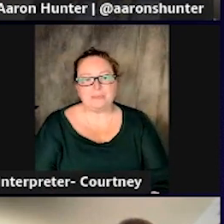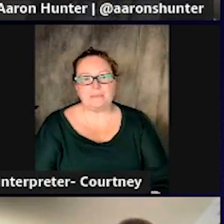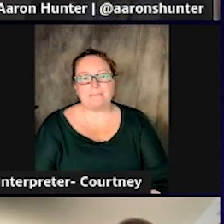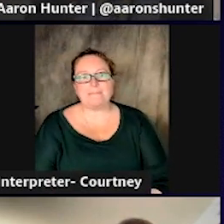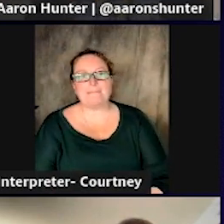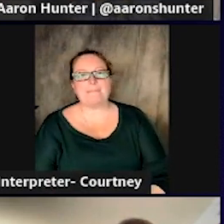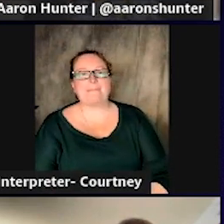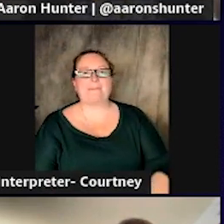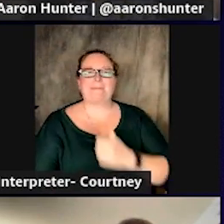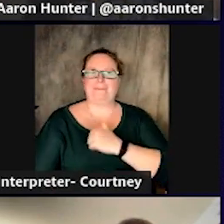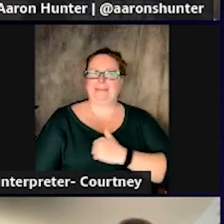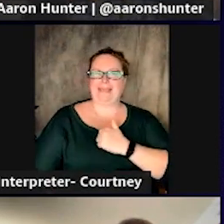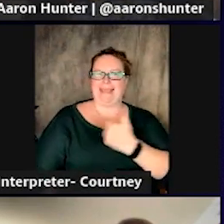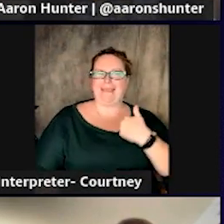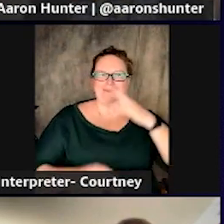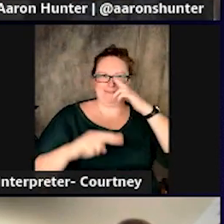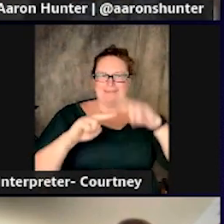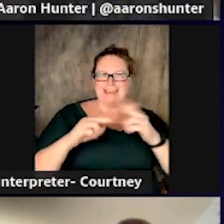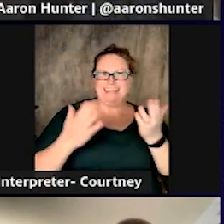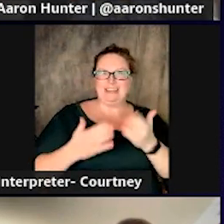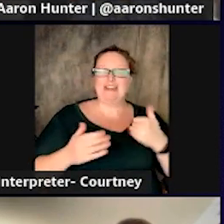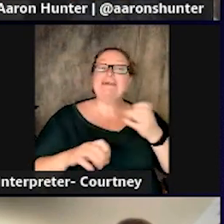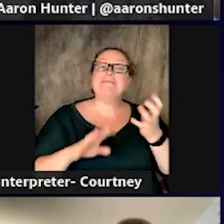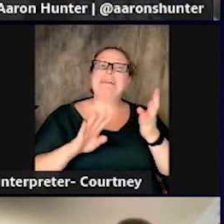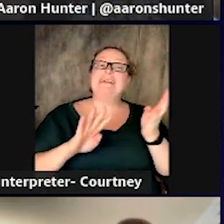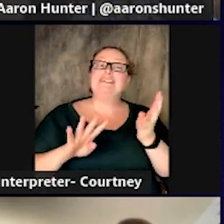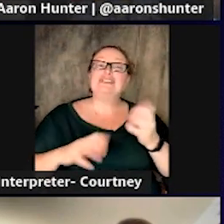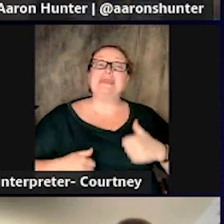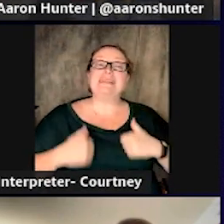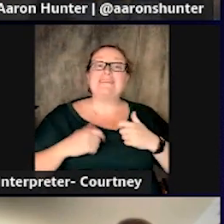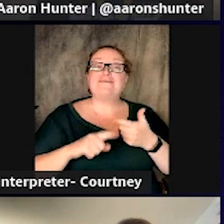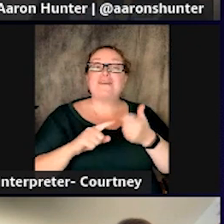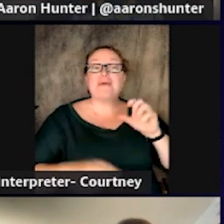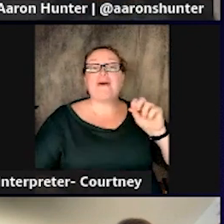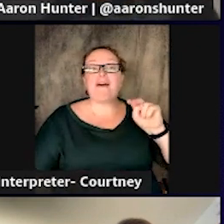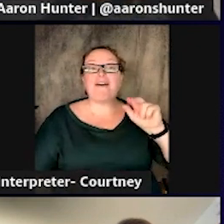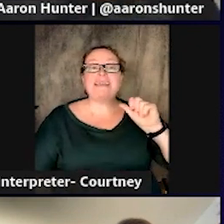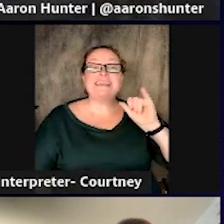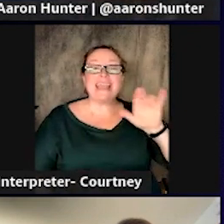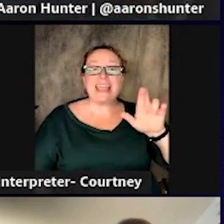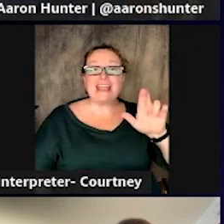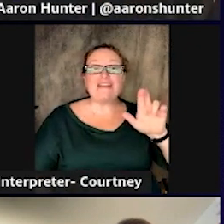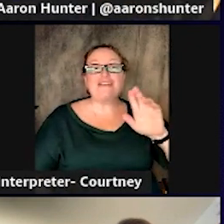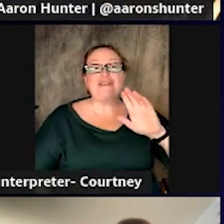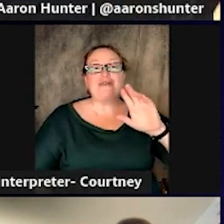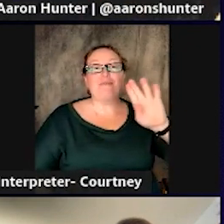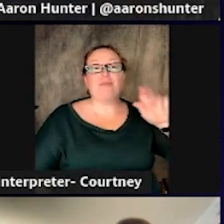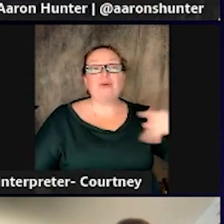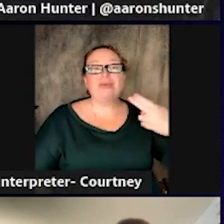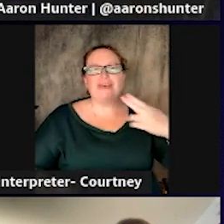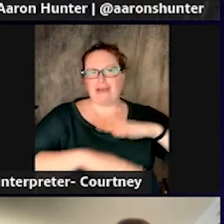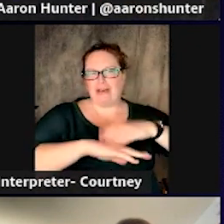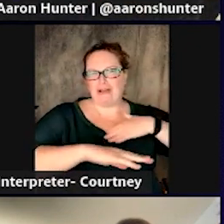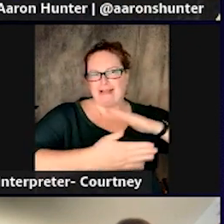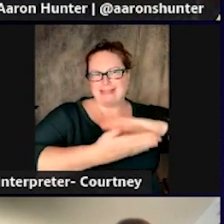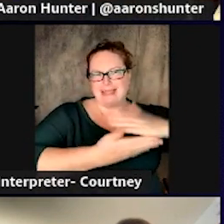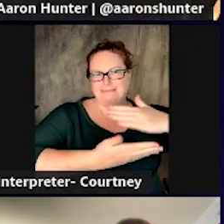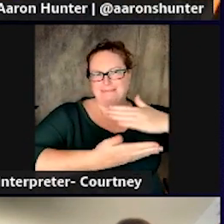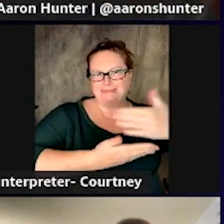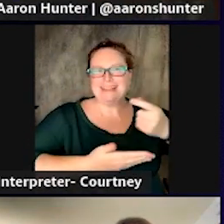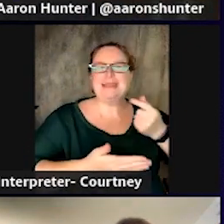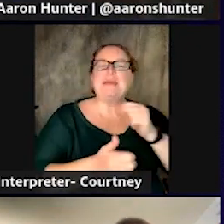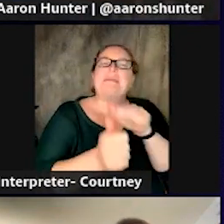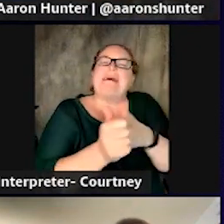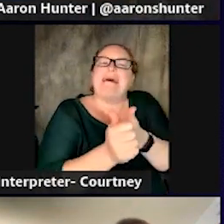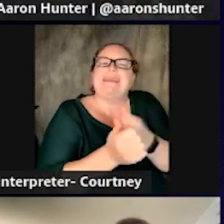Sorry, we're having fun over here. I'm streaming live from the on-air booth. We're doing it from our laptops, a little behind the scenes, so that way everyone can see it.